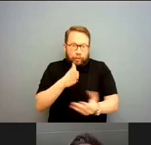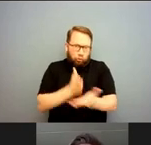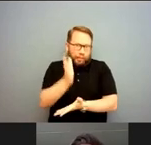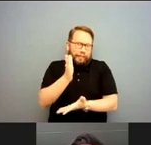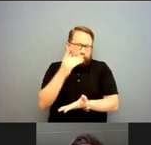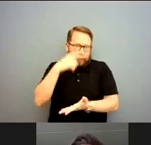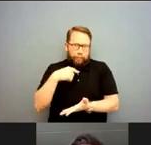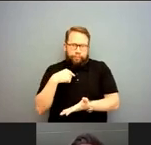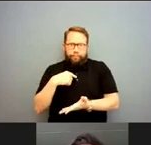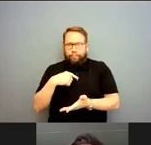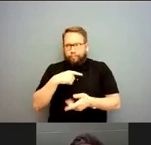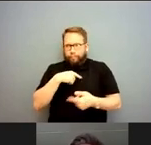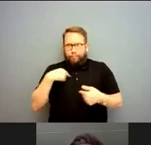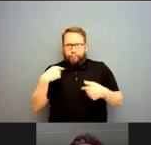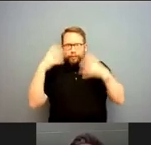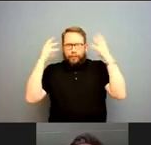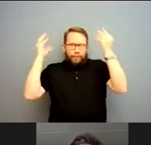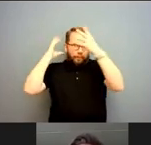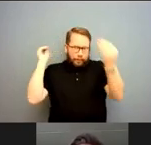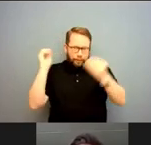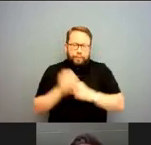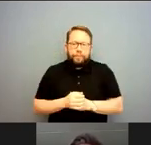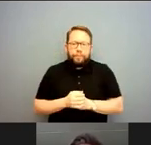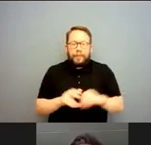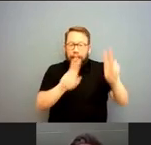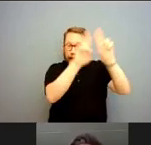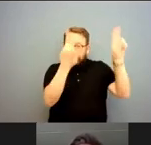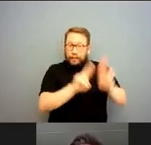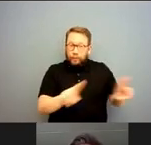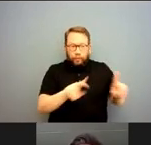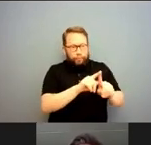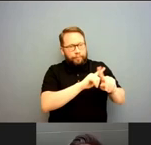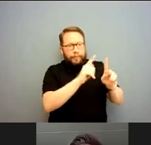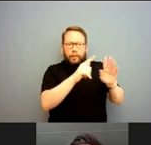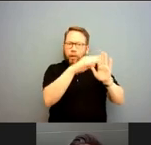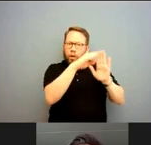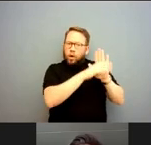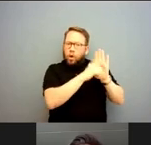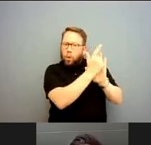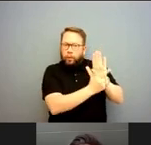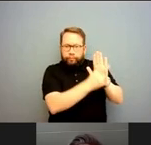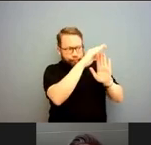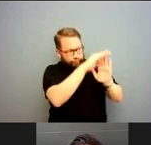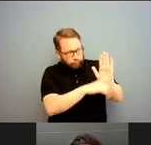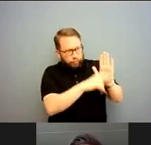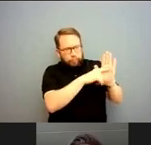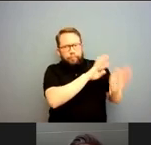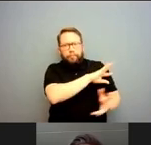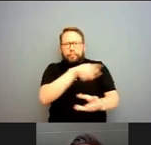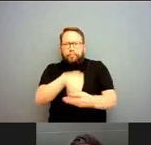from international human rights law regarding Indigenous peoples to one document.